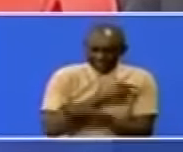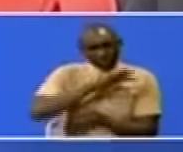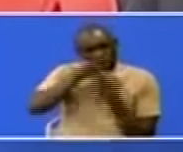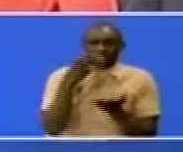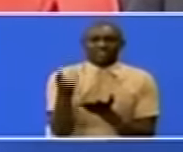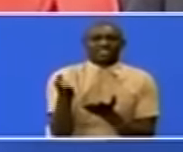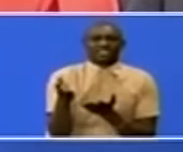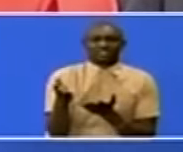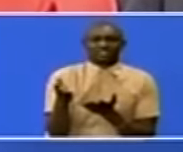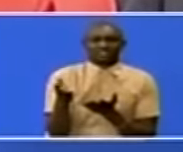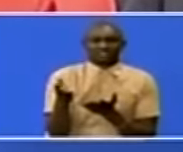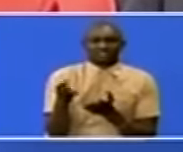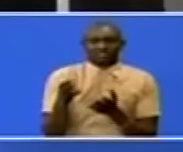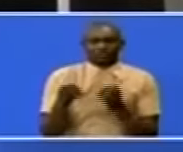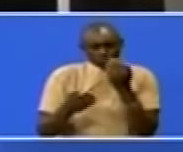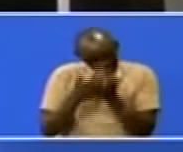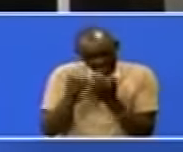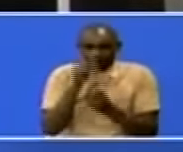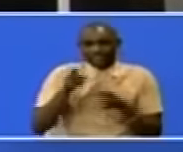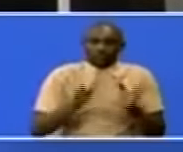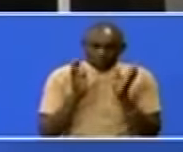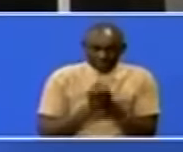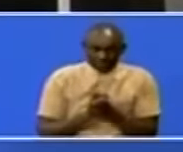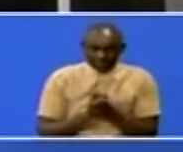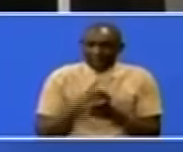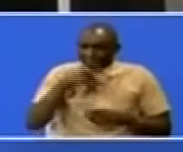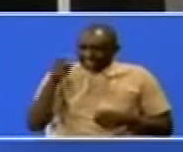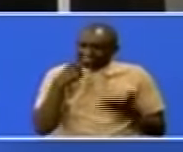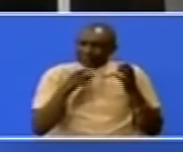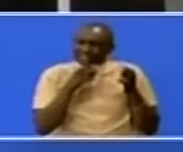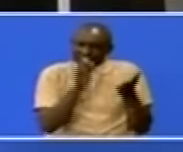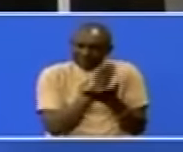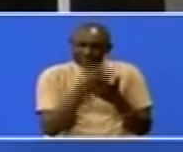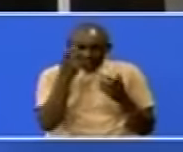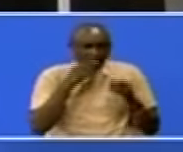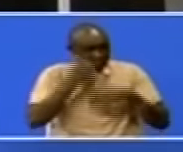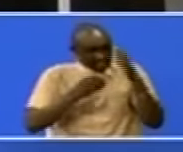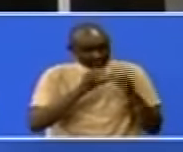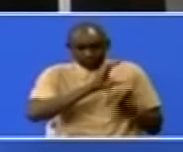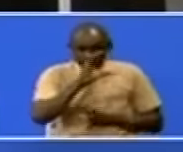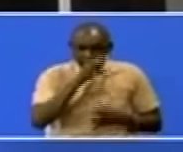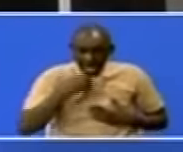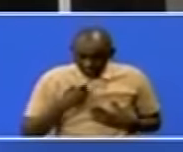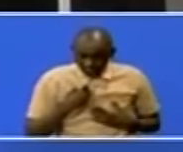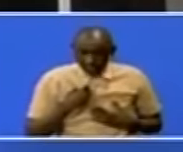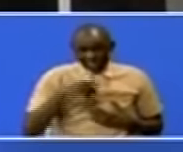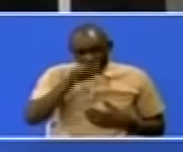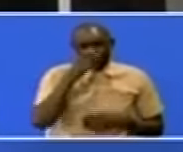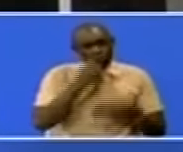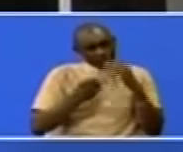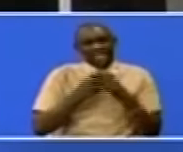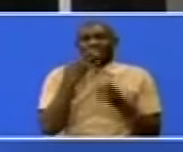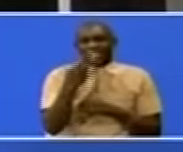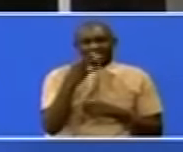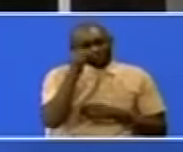of maintenance. In the budget estimates, the Department for Infrastructure has outlined plans to construct